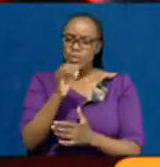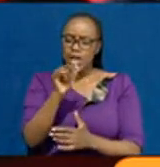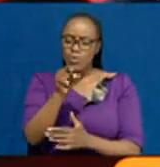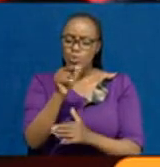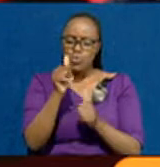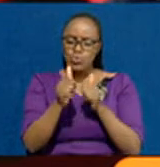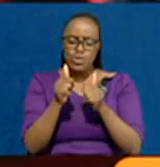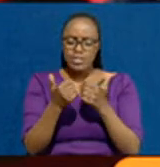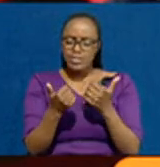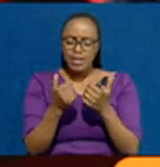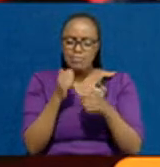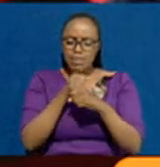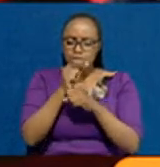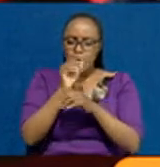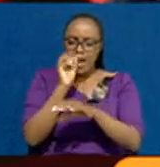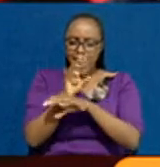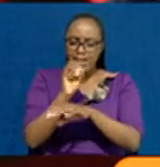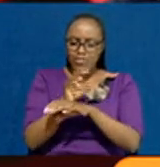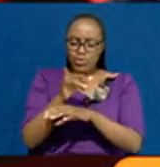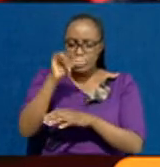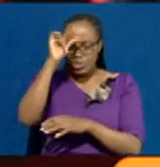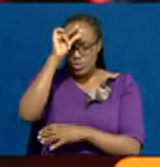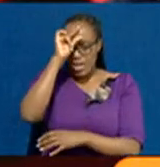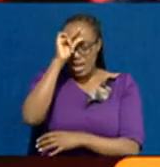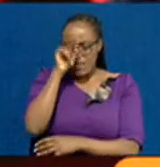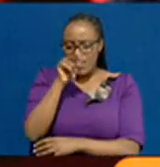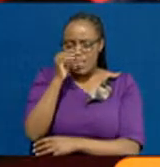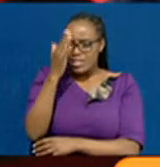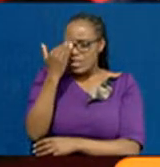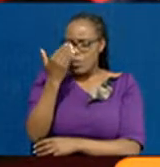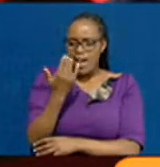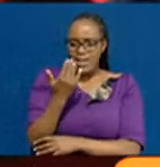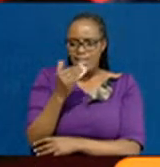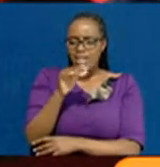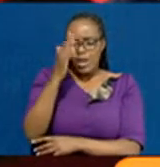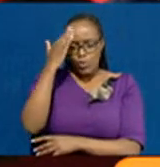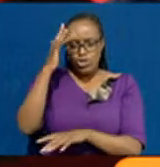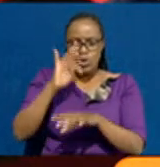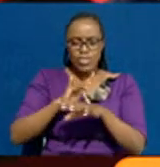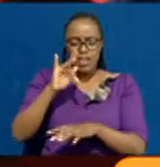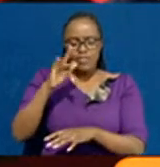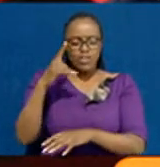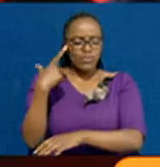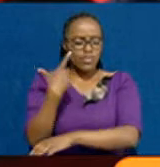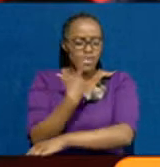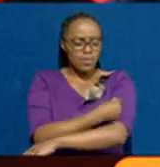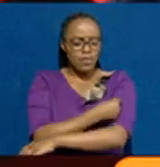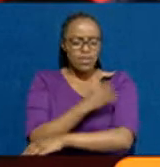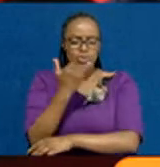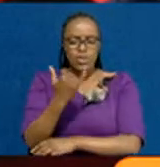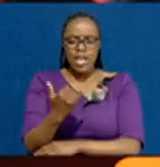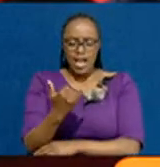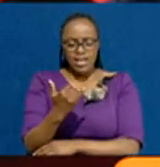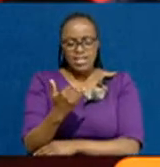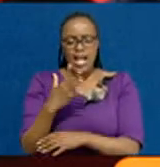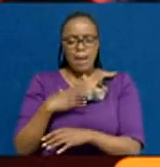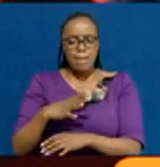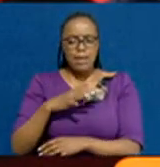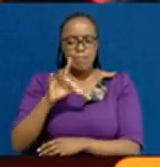that advisory to the government? And do we know the effects of the vaccines to a younger